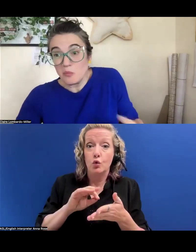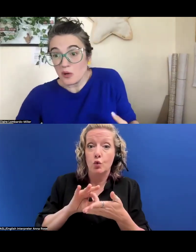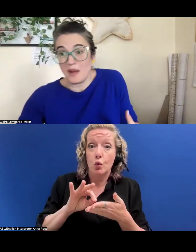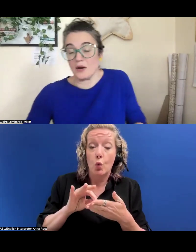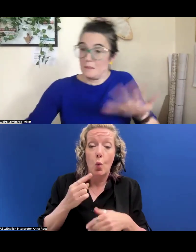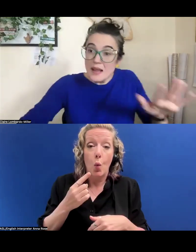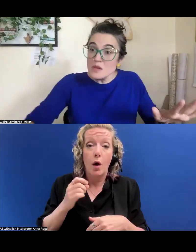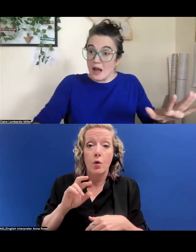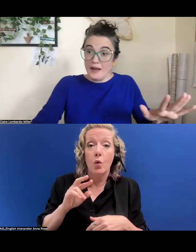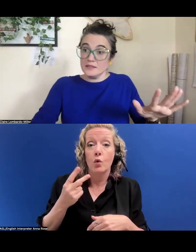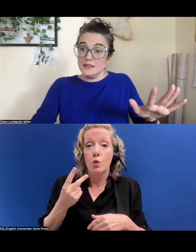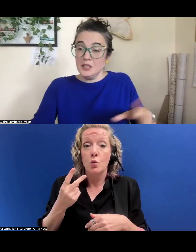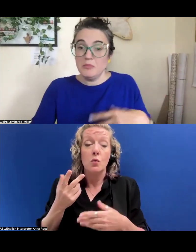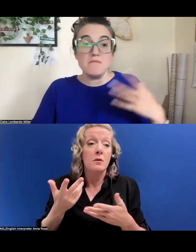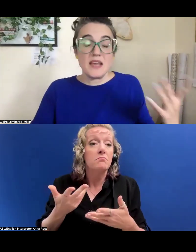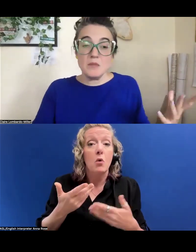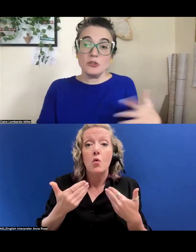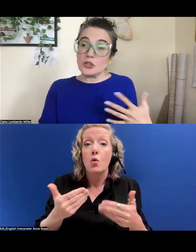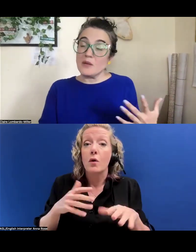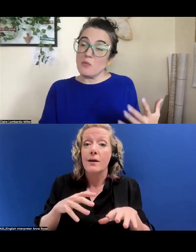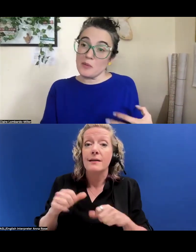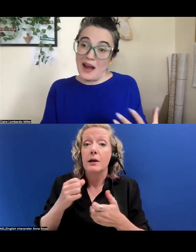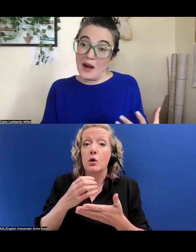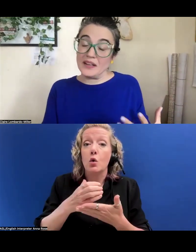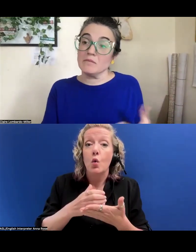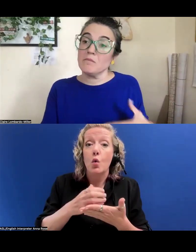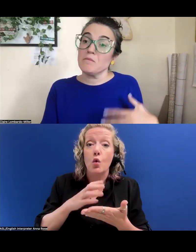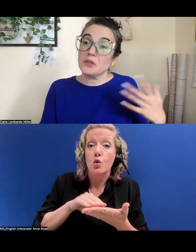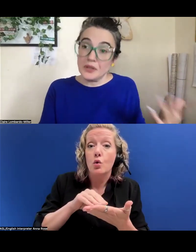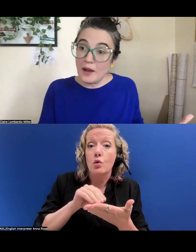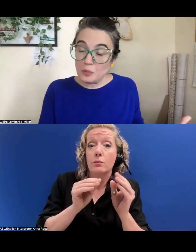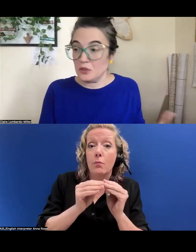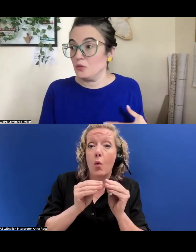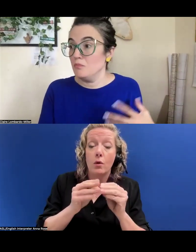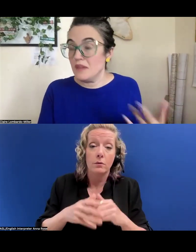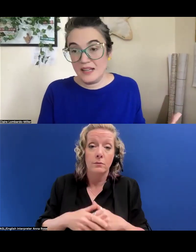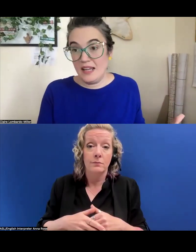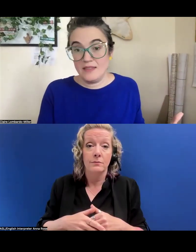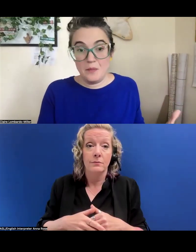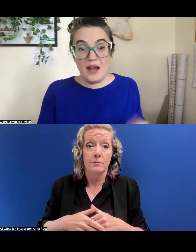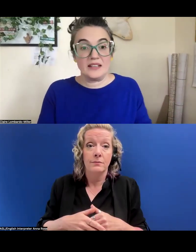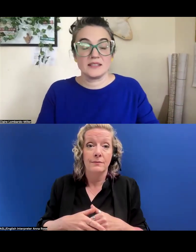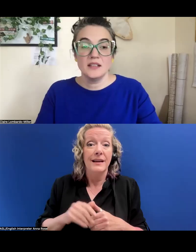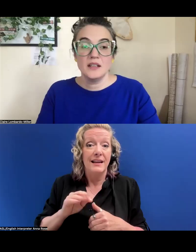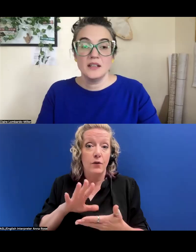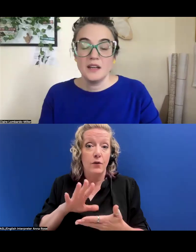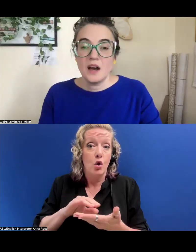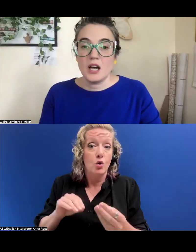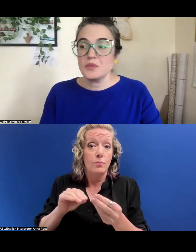you need to learn more about it. Maybe not, but maybe learning more about it could help you mitigate that